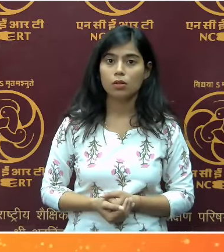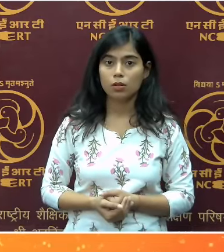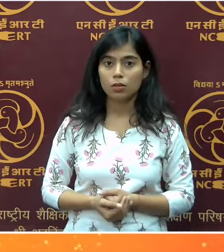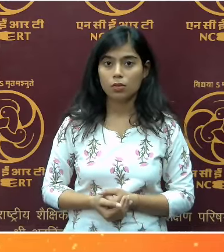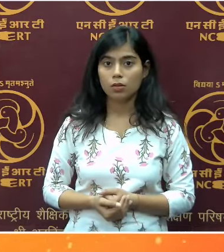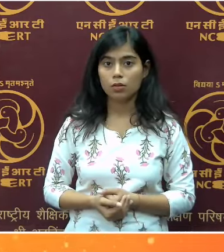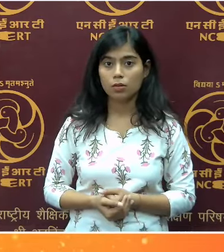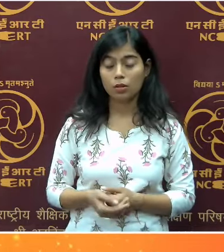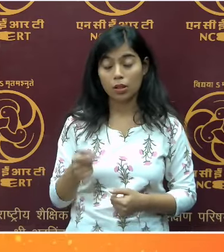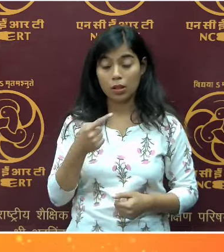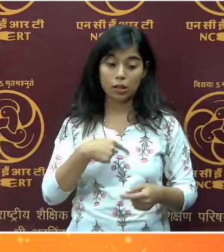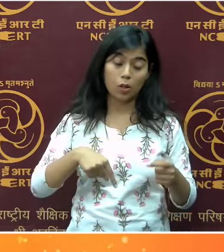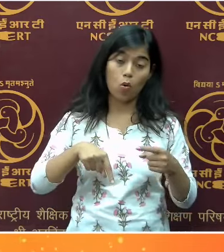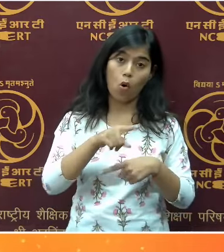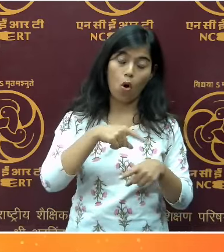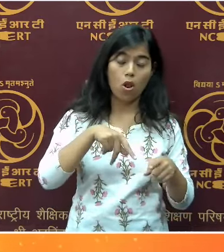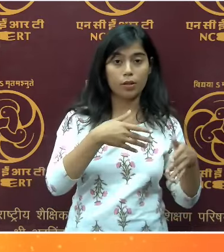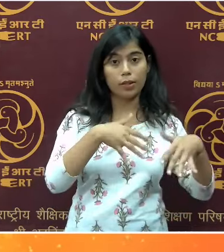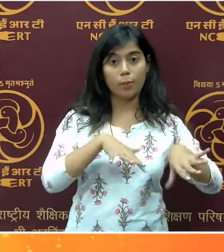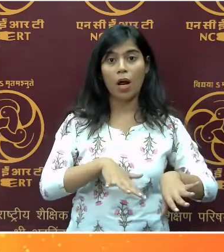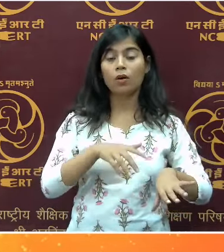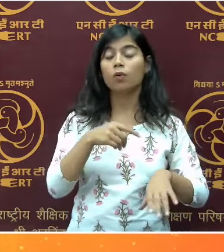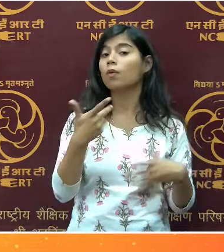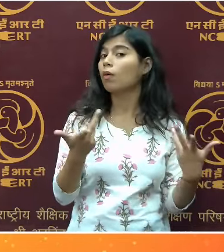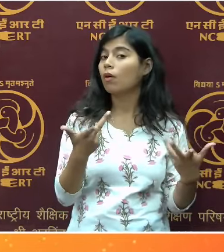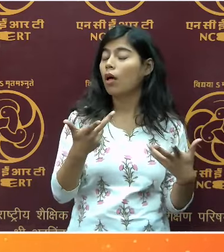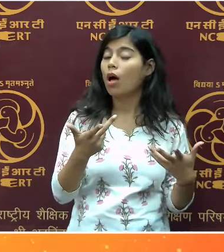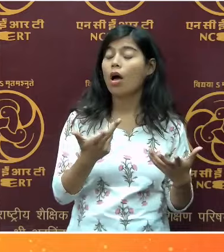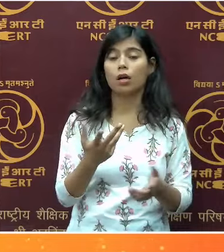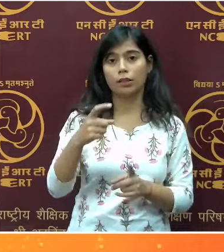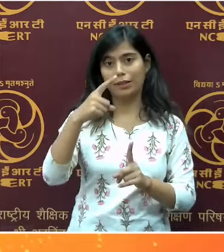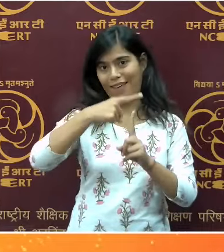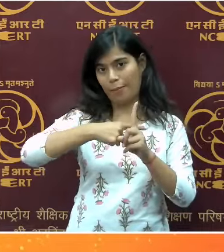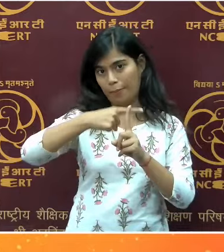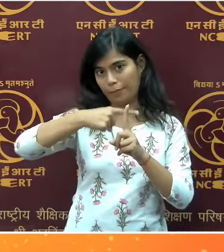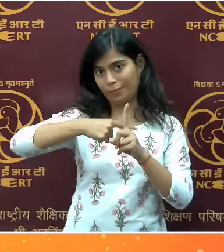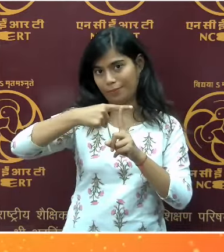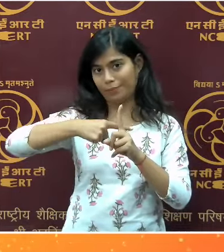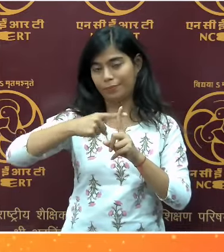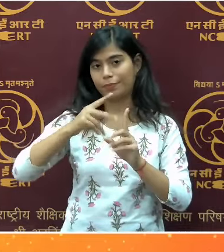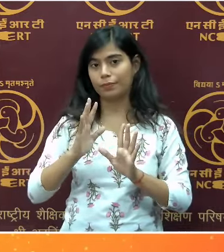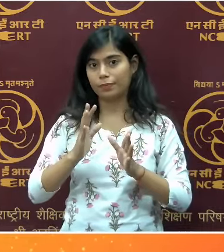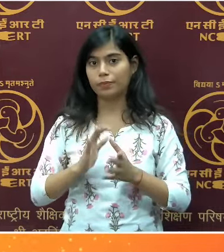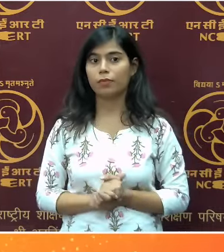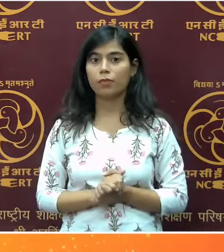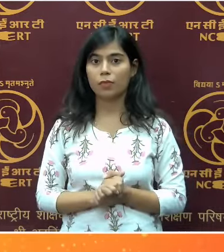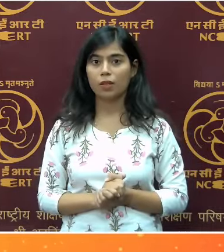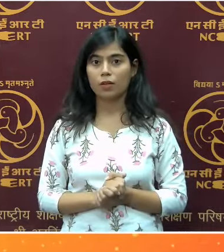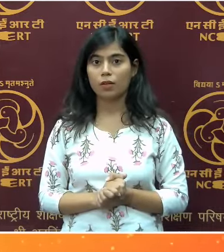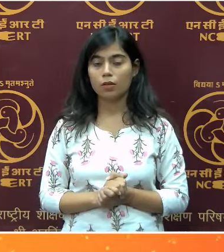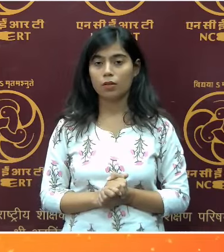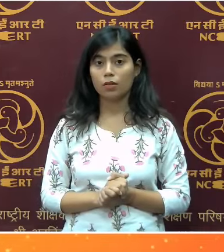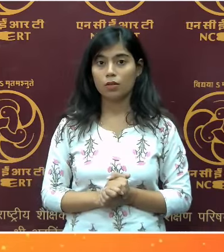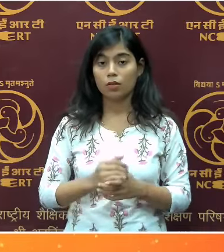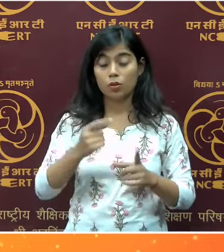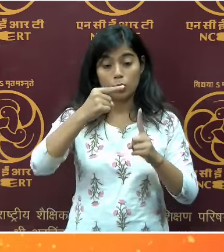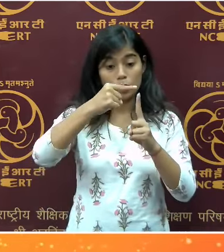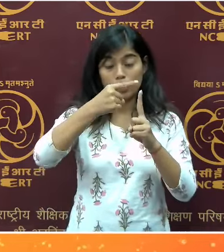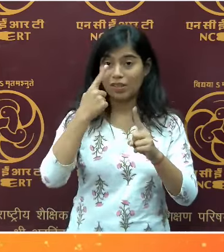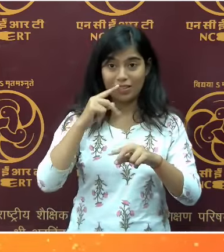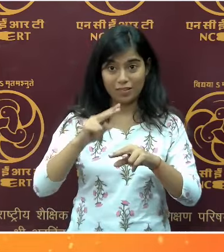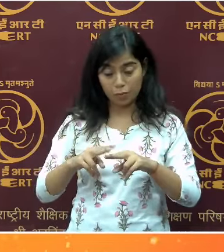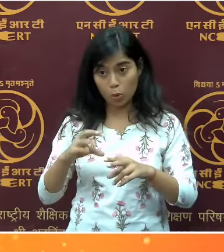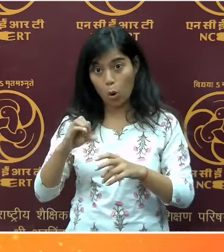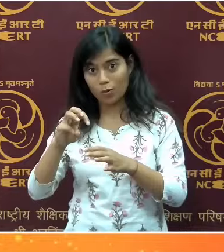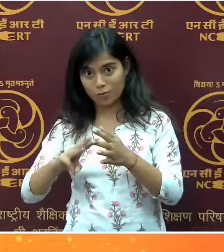changes, it depends on temperature. So if you want to apply Ohm's law, the temperature should be constant. Okay. That's